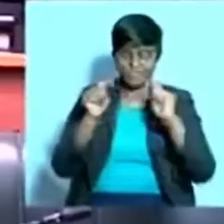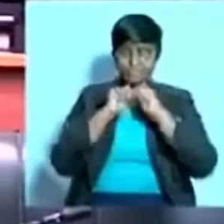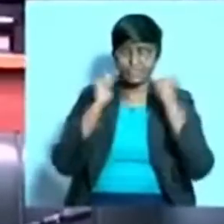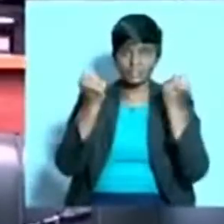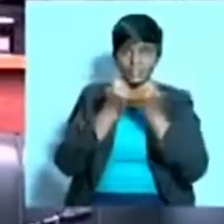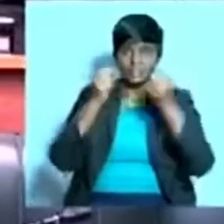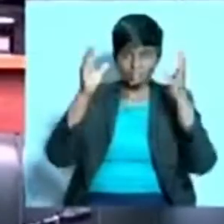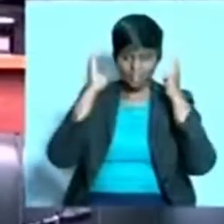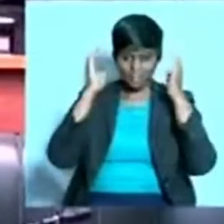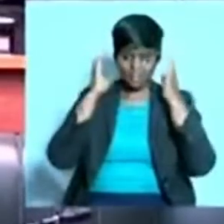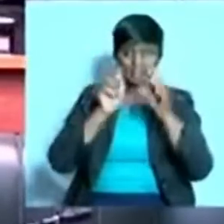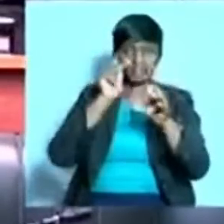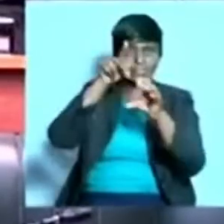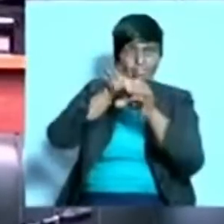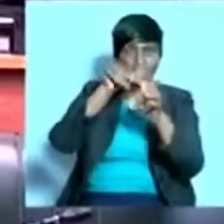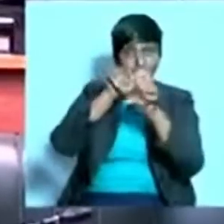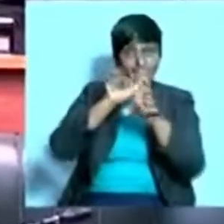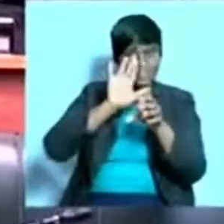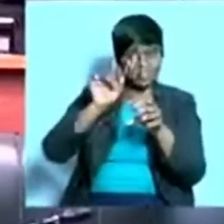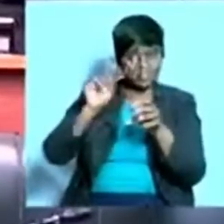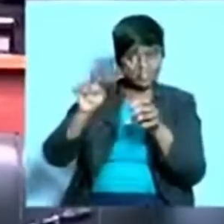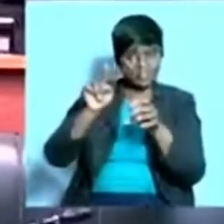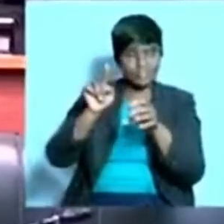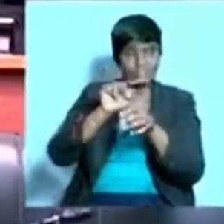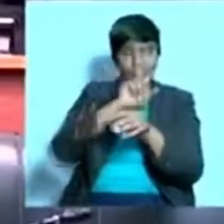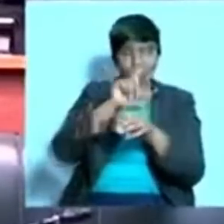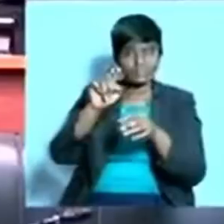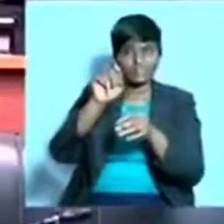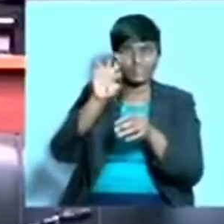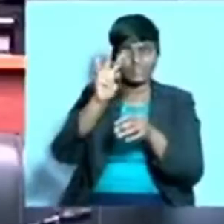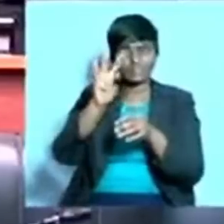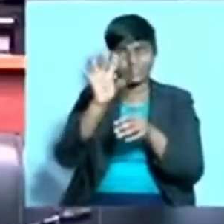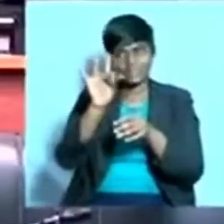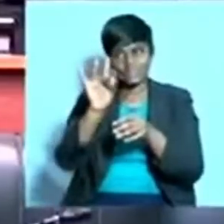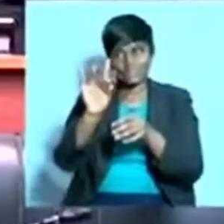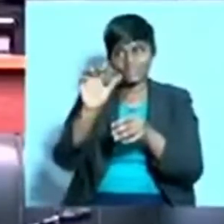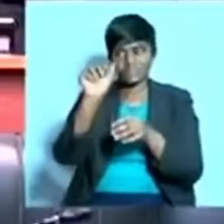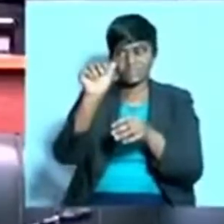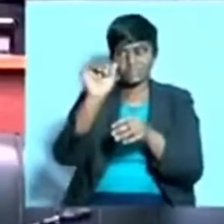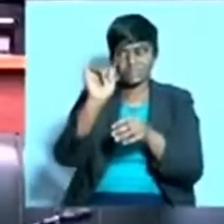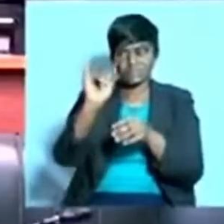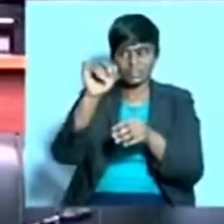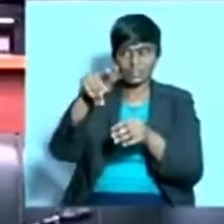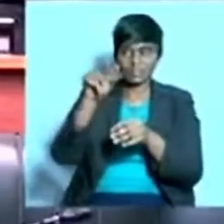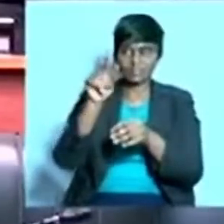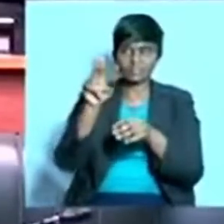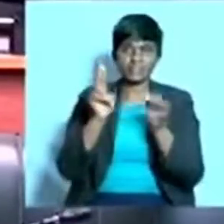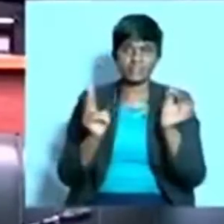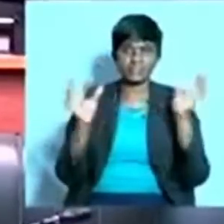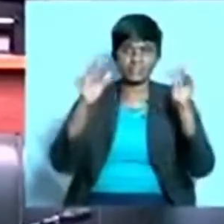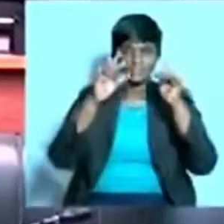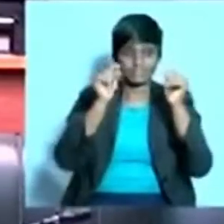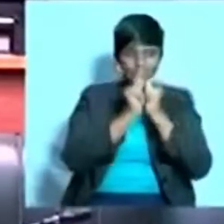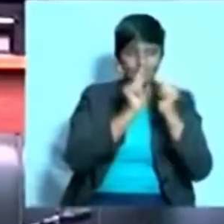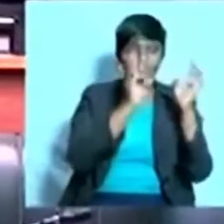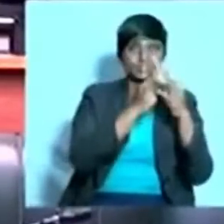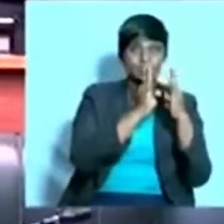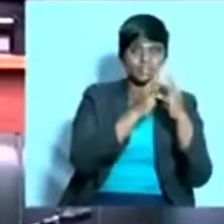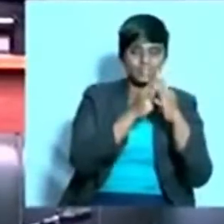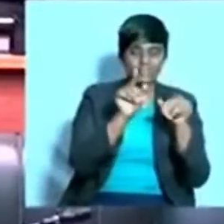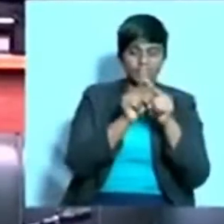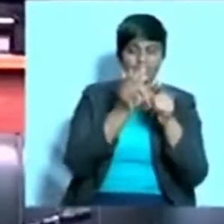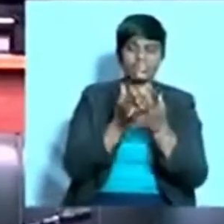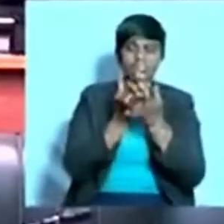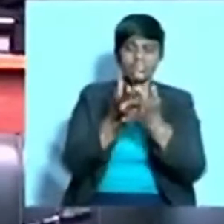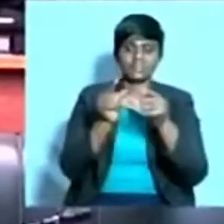delegation that participated in the 148th IPU Assembly and related meetings, laid on